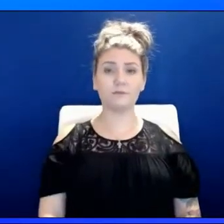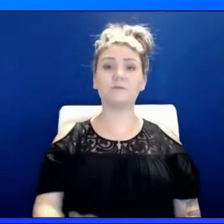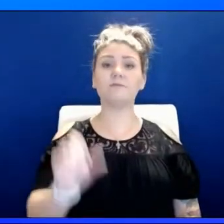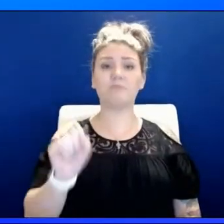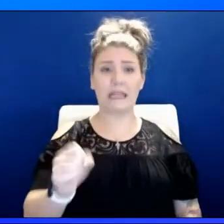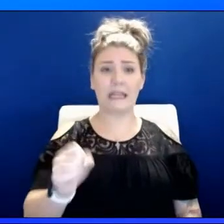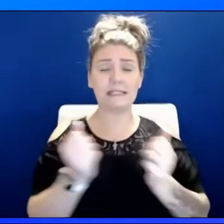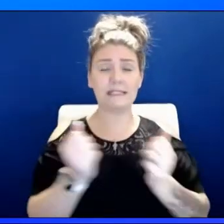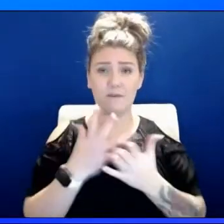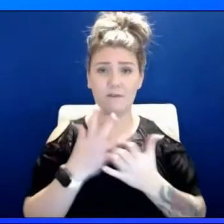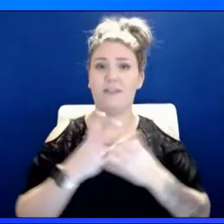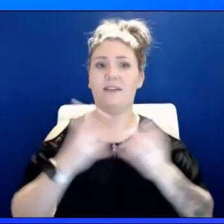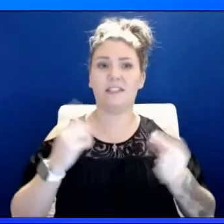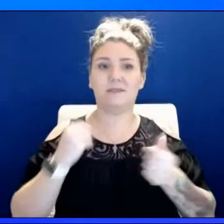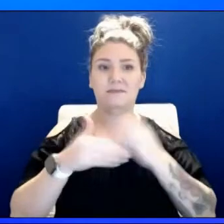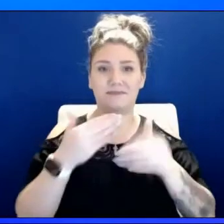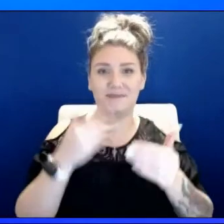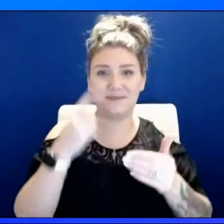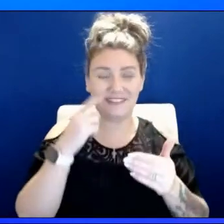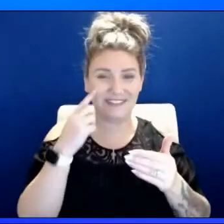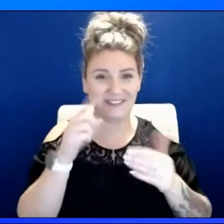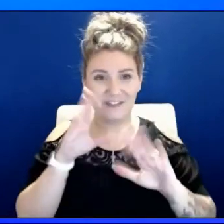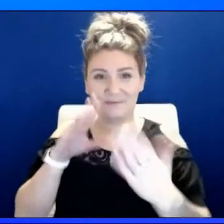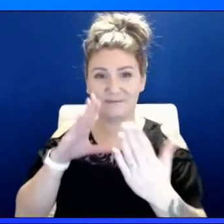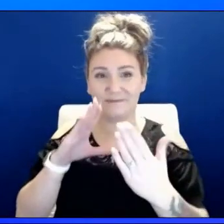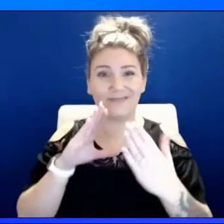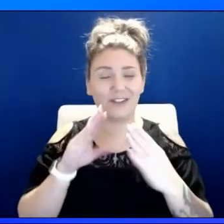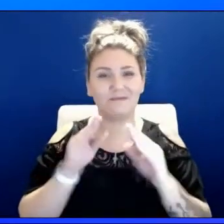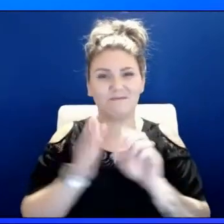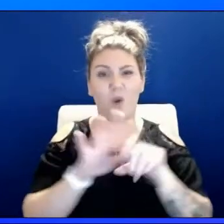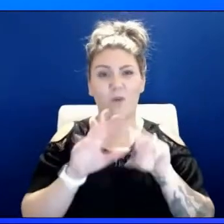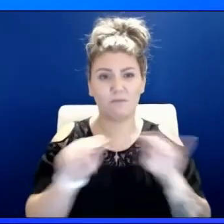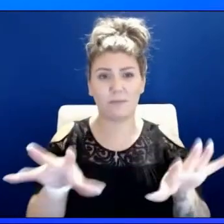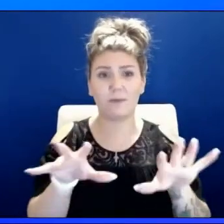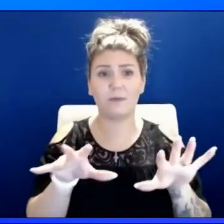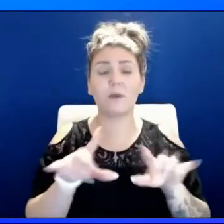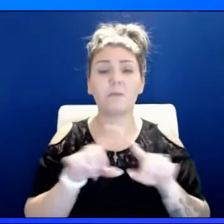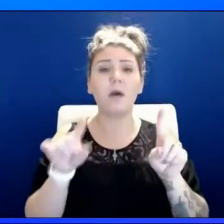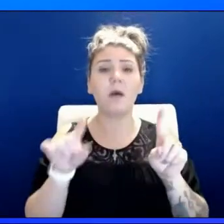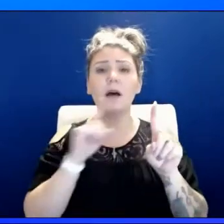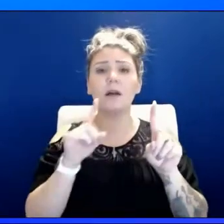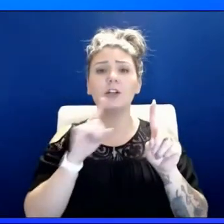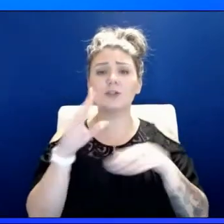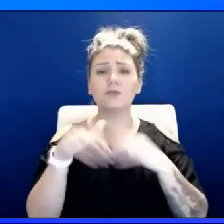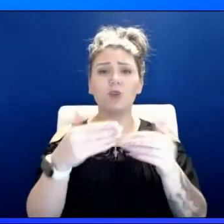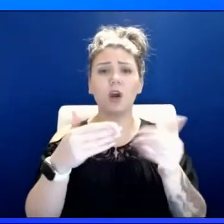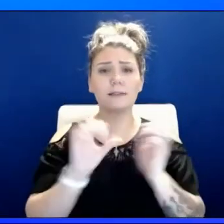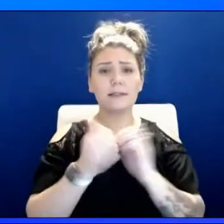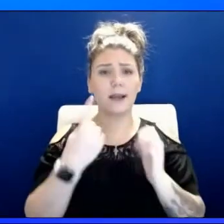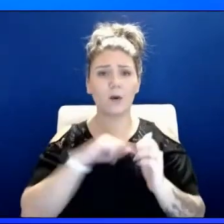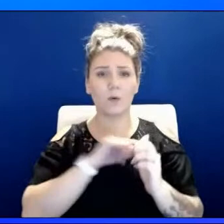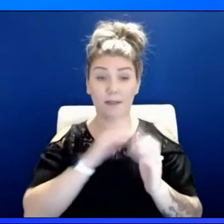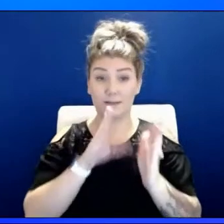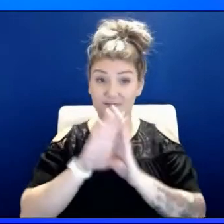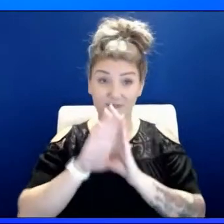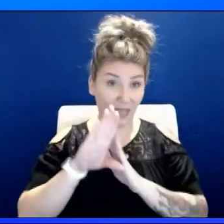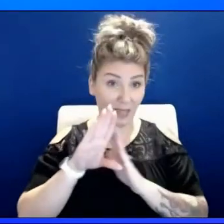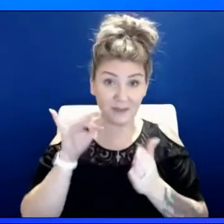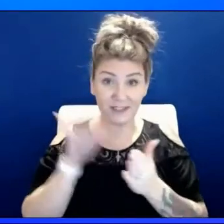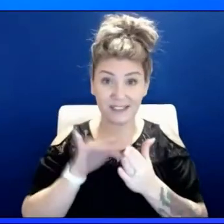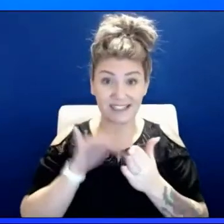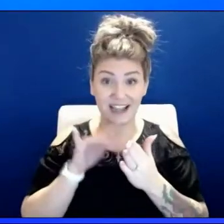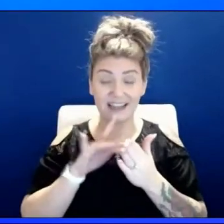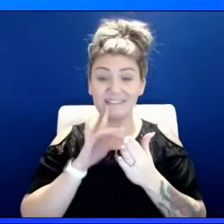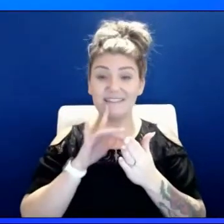order to address the pandemic. But there is a process in how we even develop a study. It does undergo peer